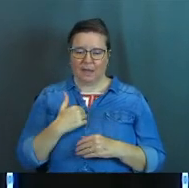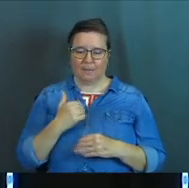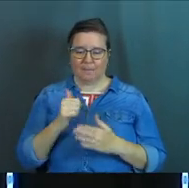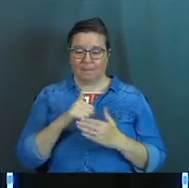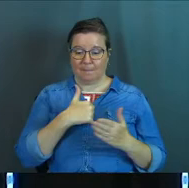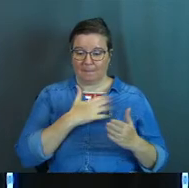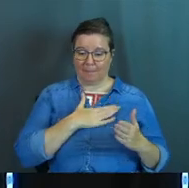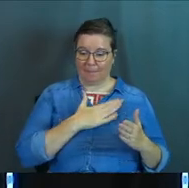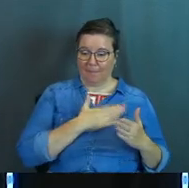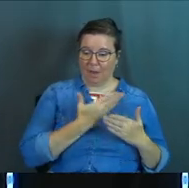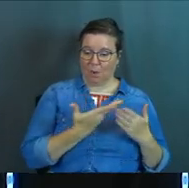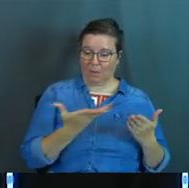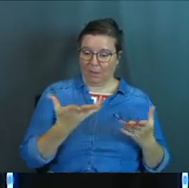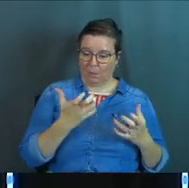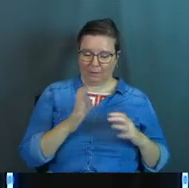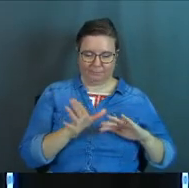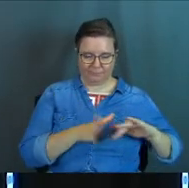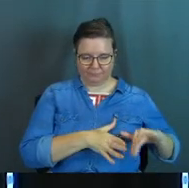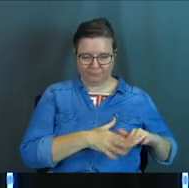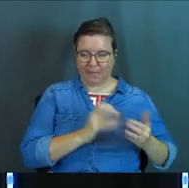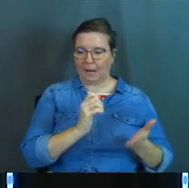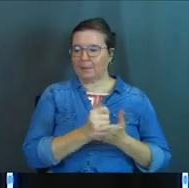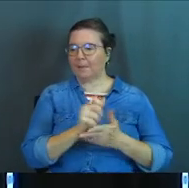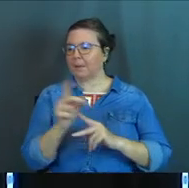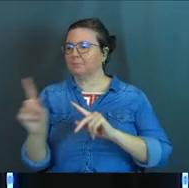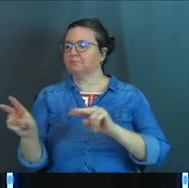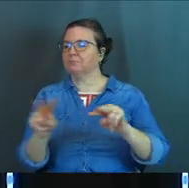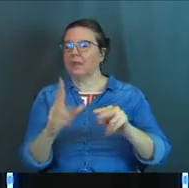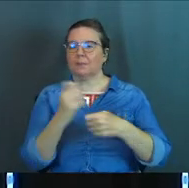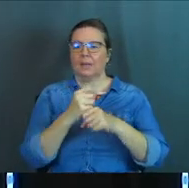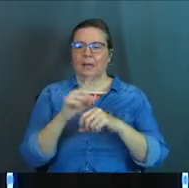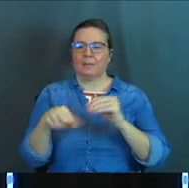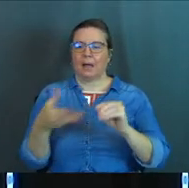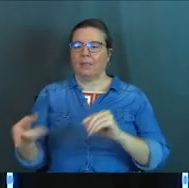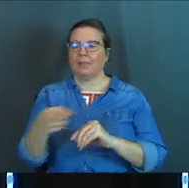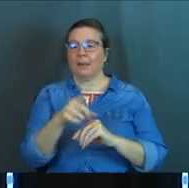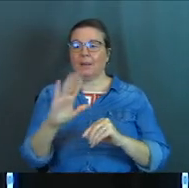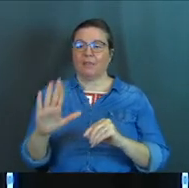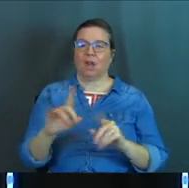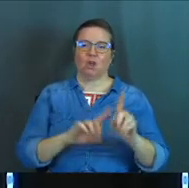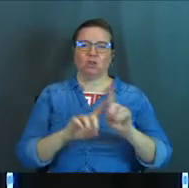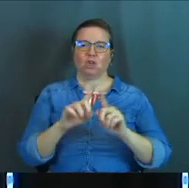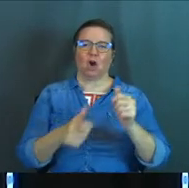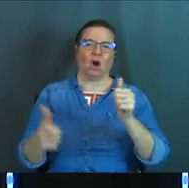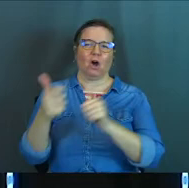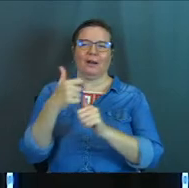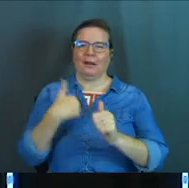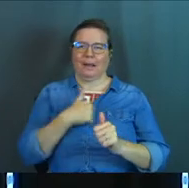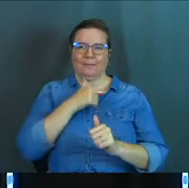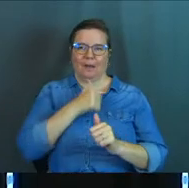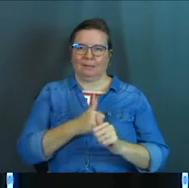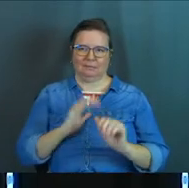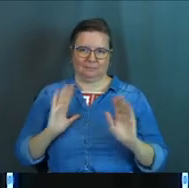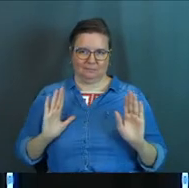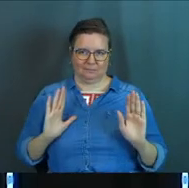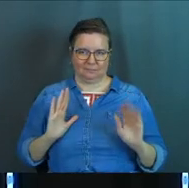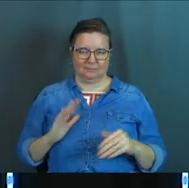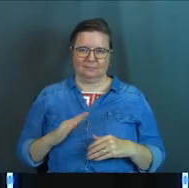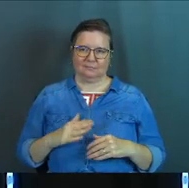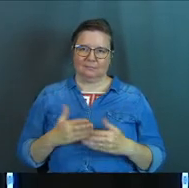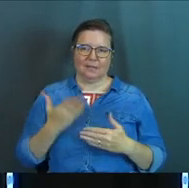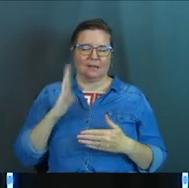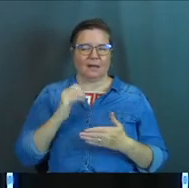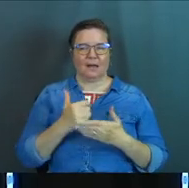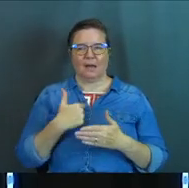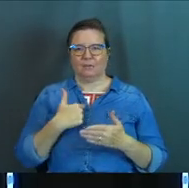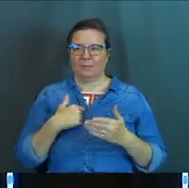my agendas down, and I'm going to help somebody else out. I'm going to make it about them, like they're the star and I'm not the star. God,